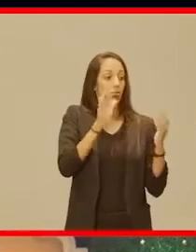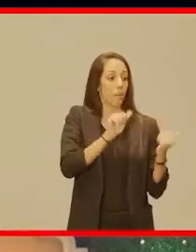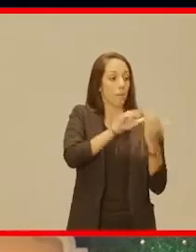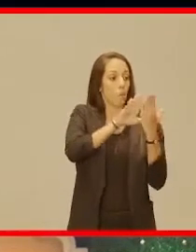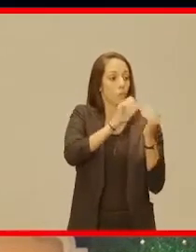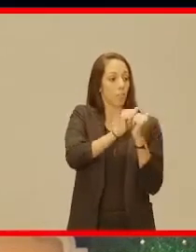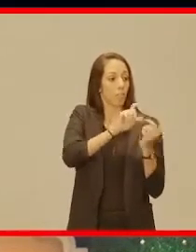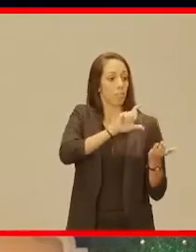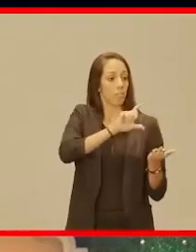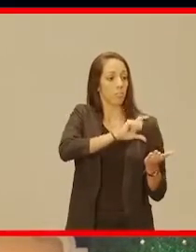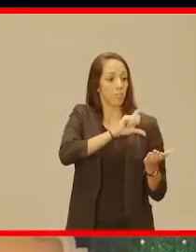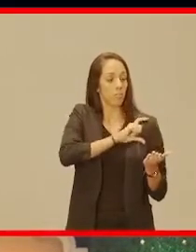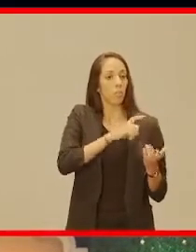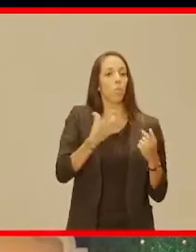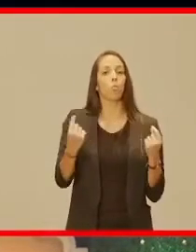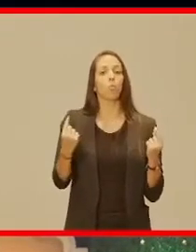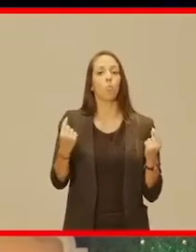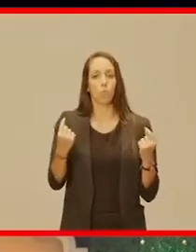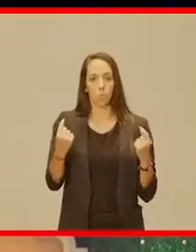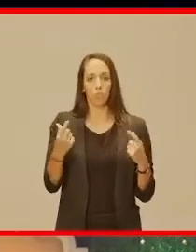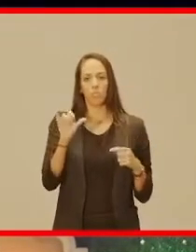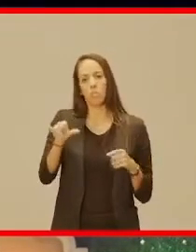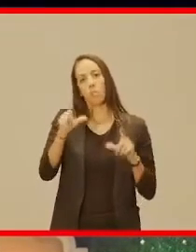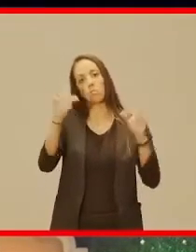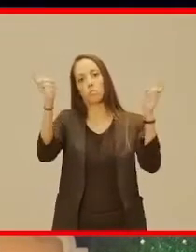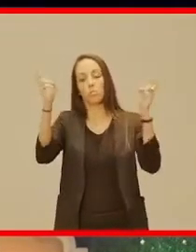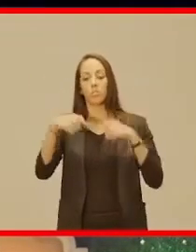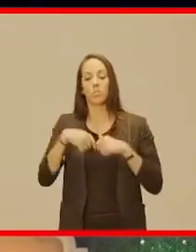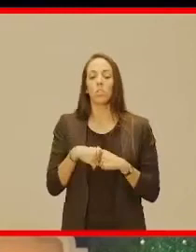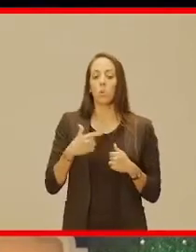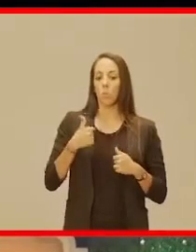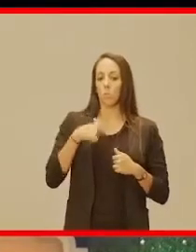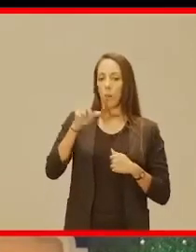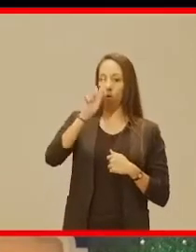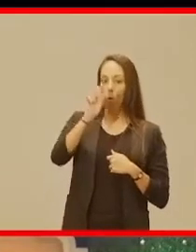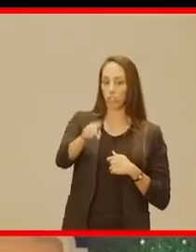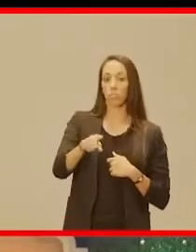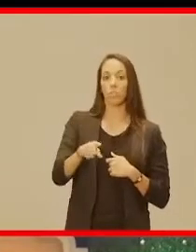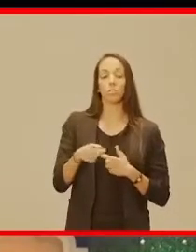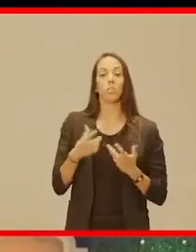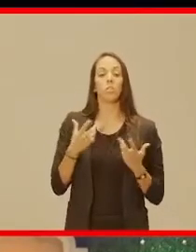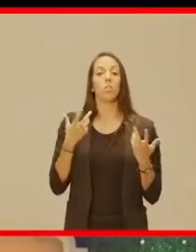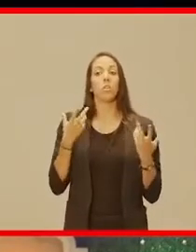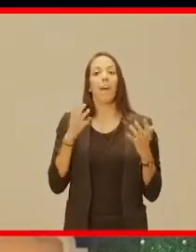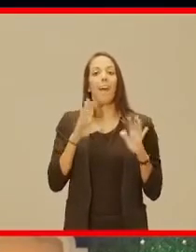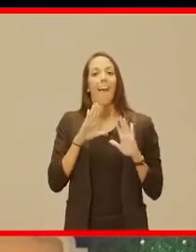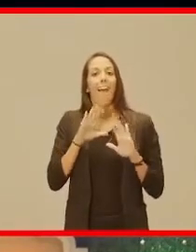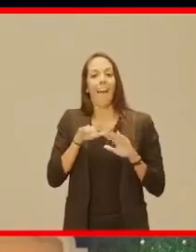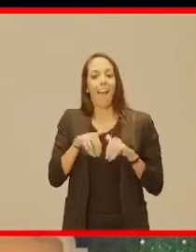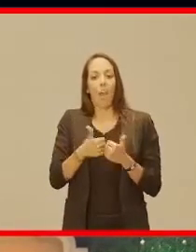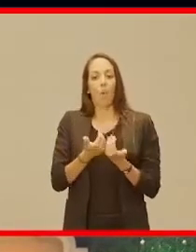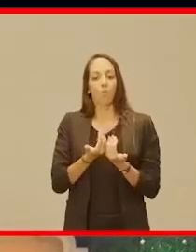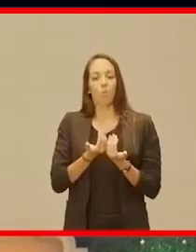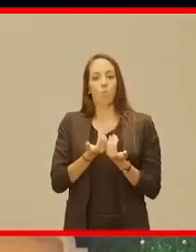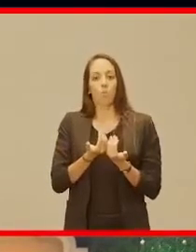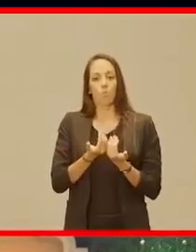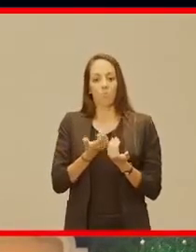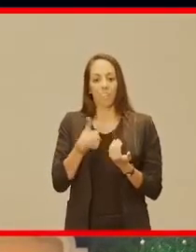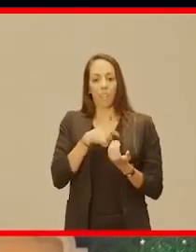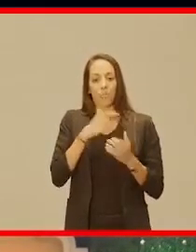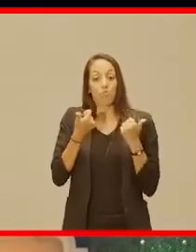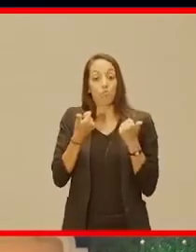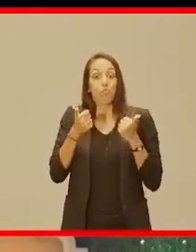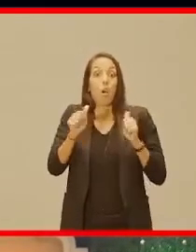is that how are we going to be able to, or like, I don't know if you guys can answer this, but how are we going to be able to try to at least